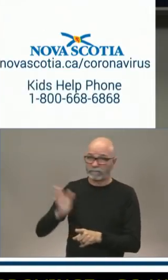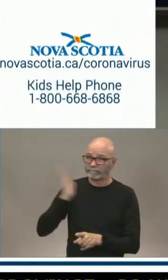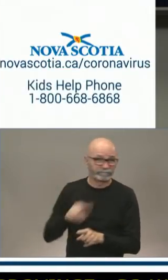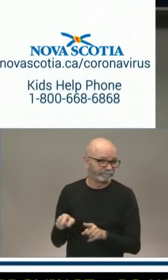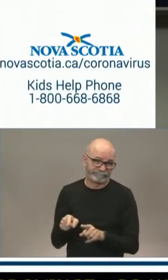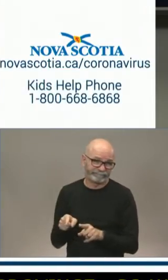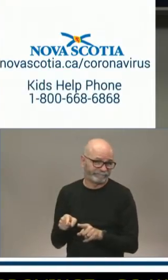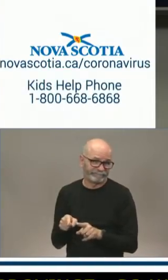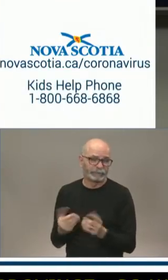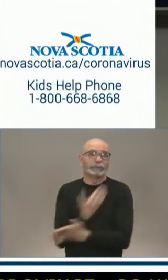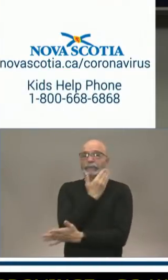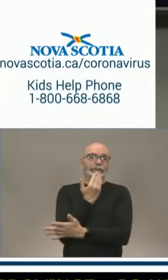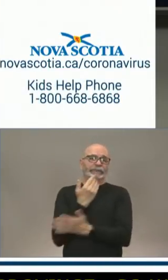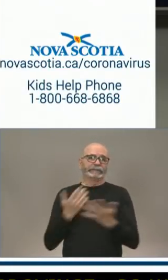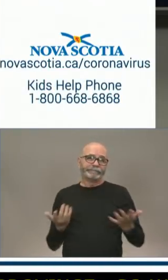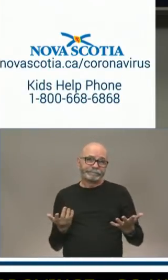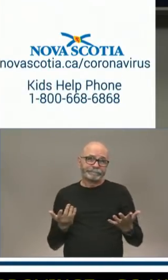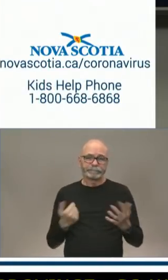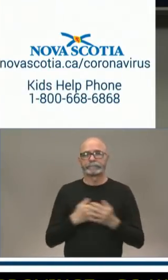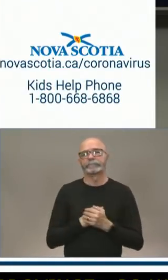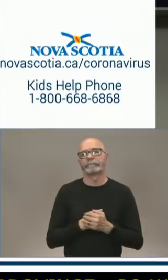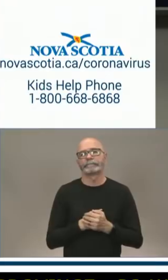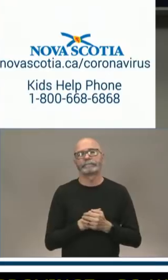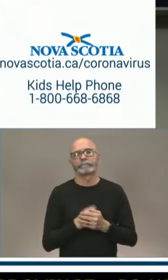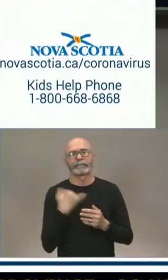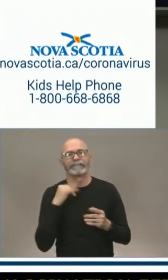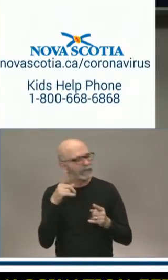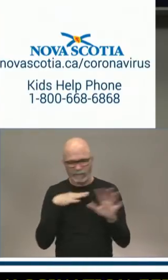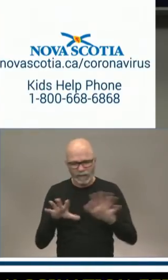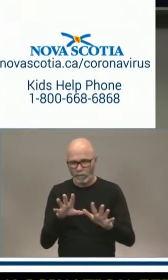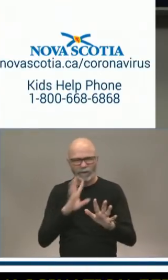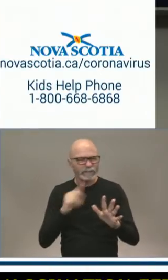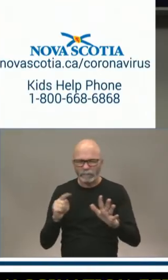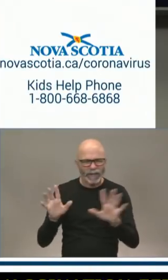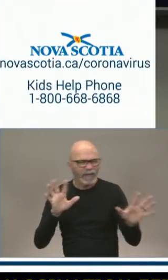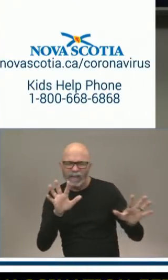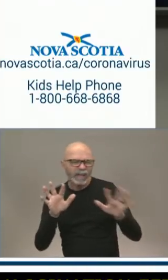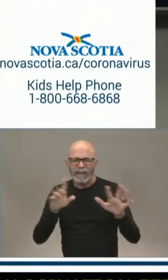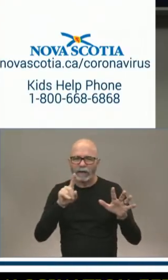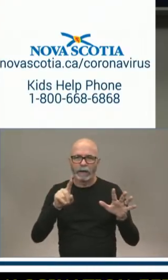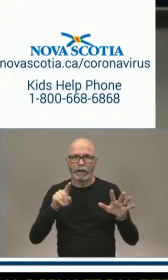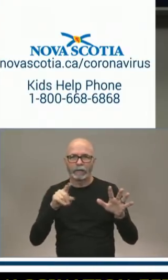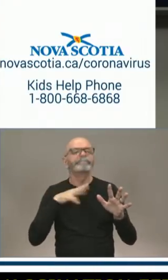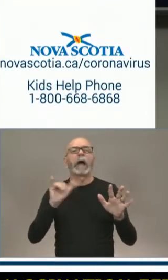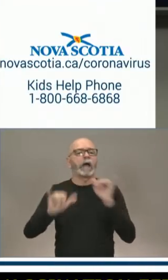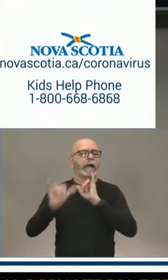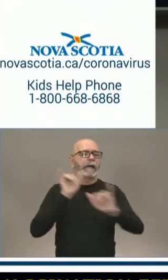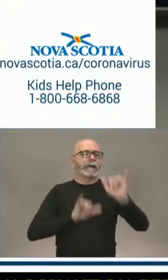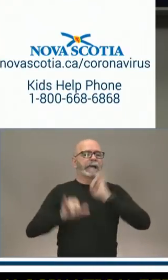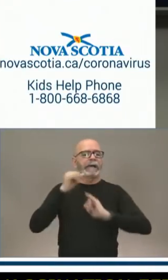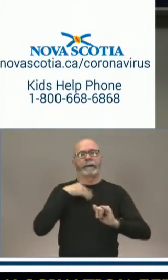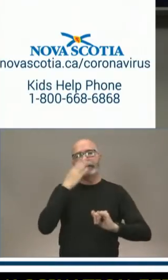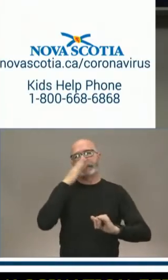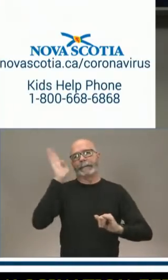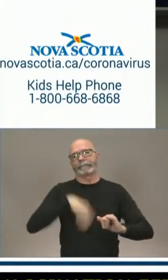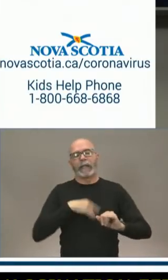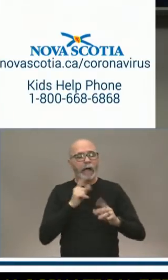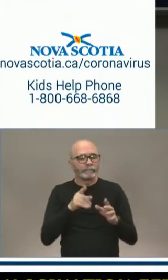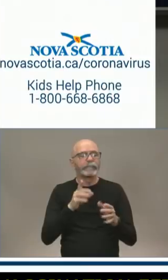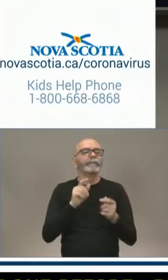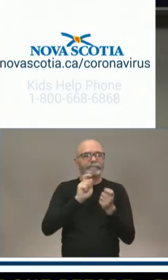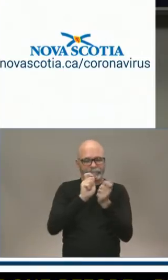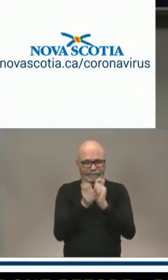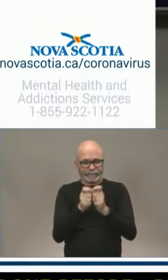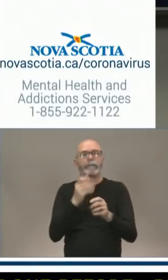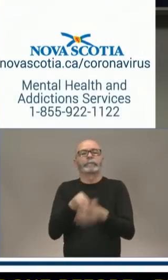time that something goes not as we expected, we will learn and improve. We have teams